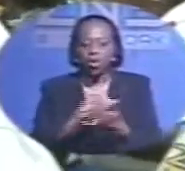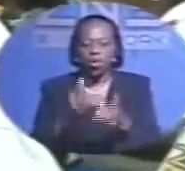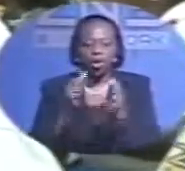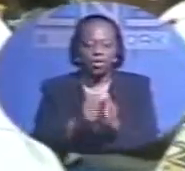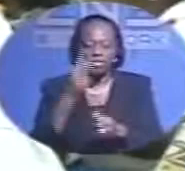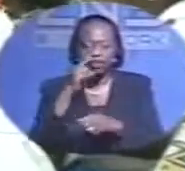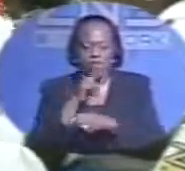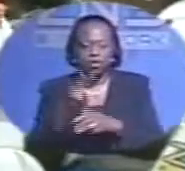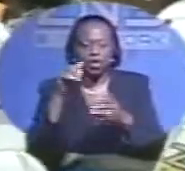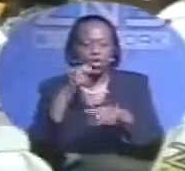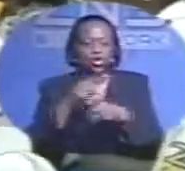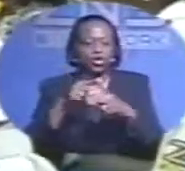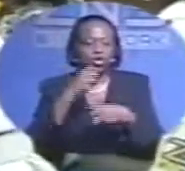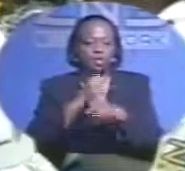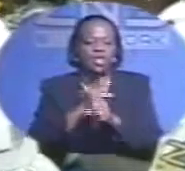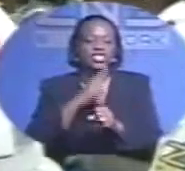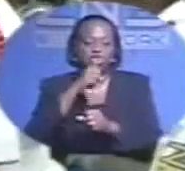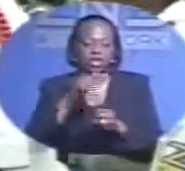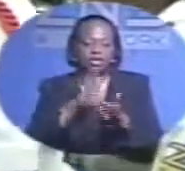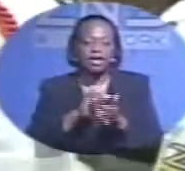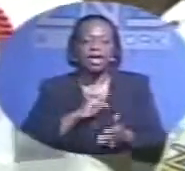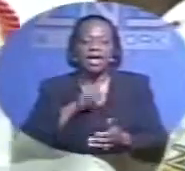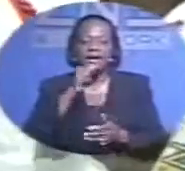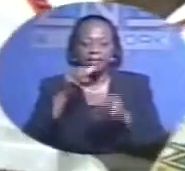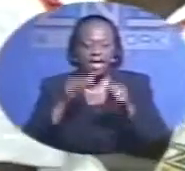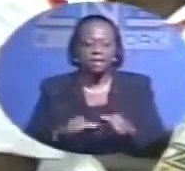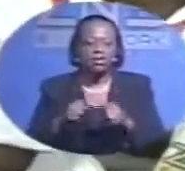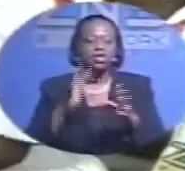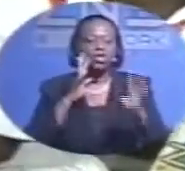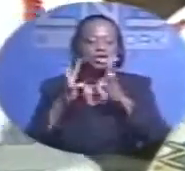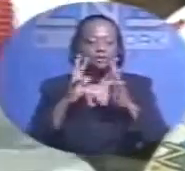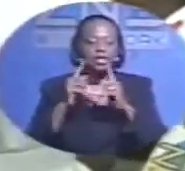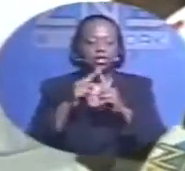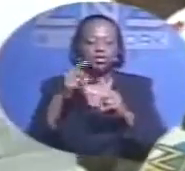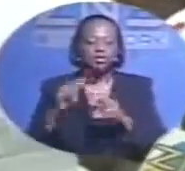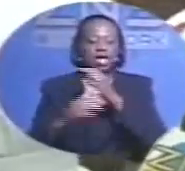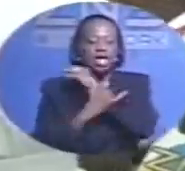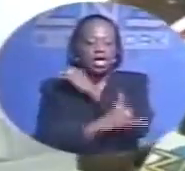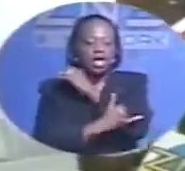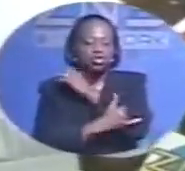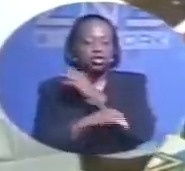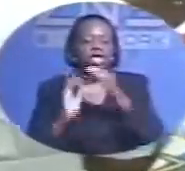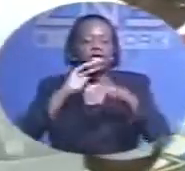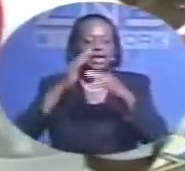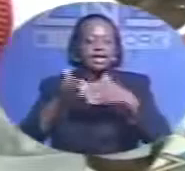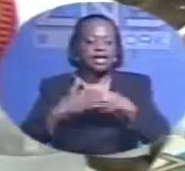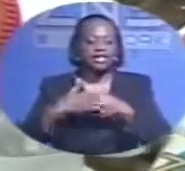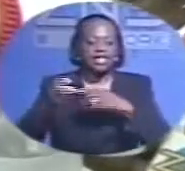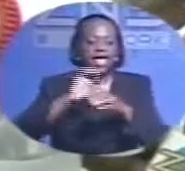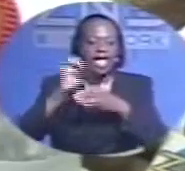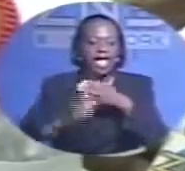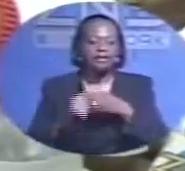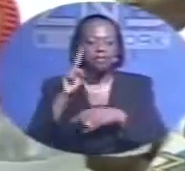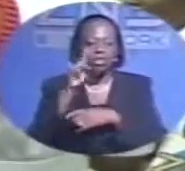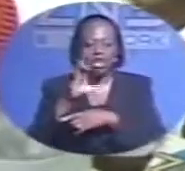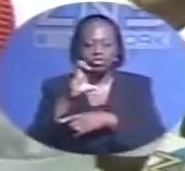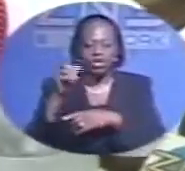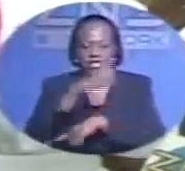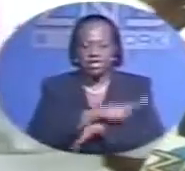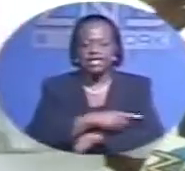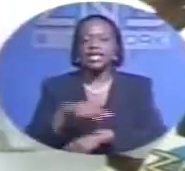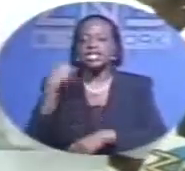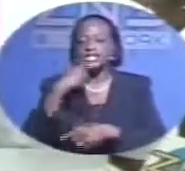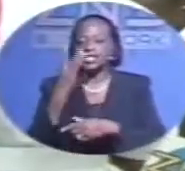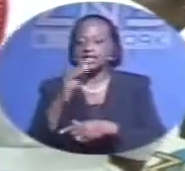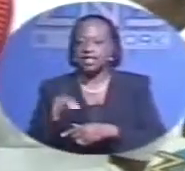view to ensuring that I'm able to speak to the country near the end of 100 days to say to them, this